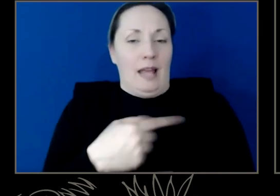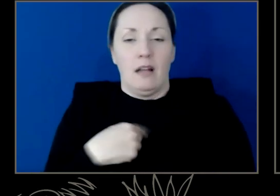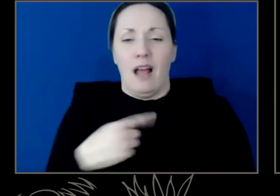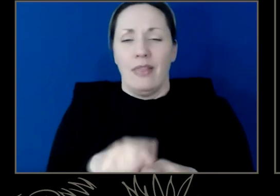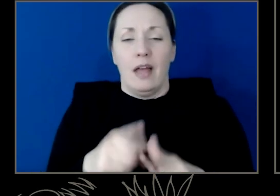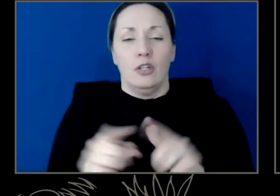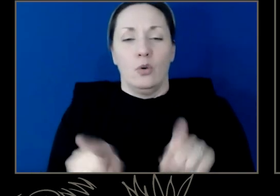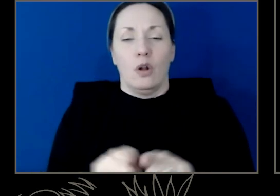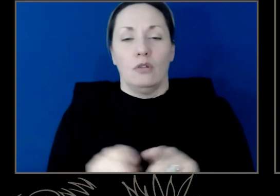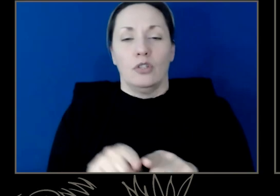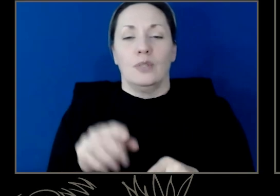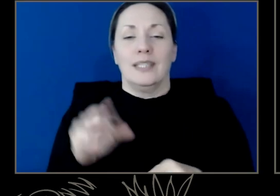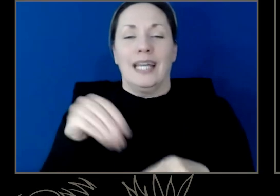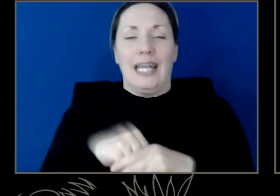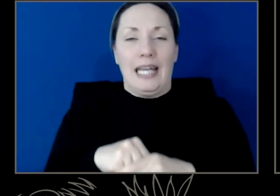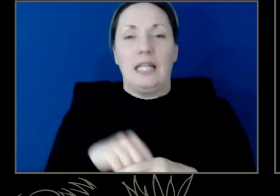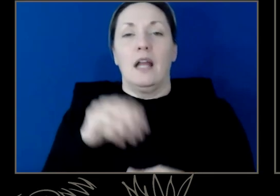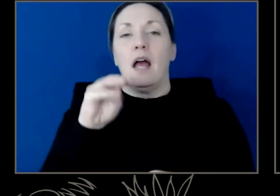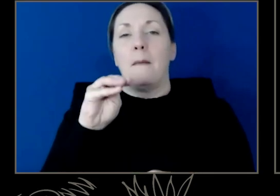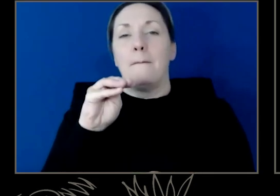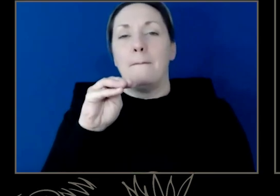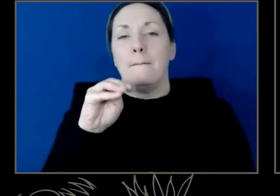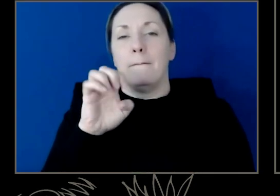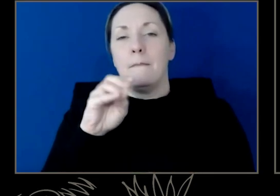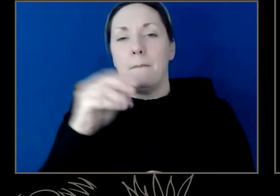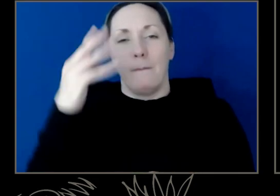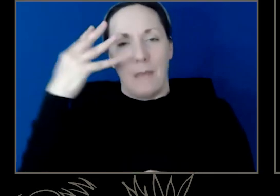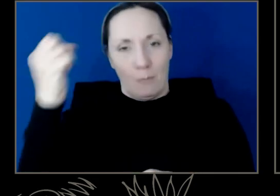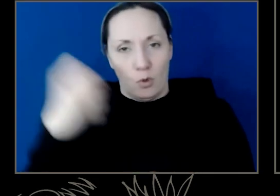need pglite for like an ephemeral